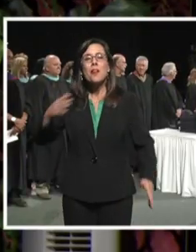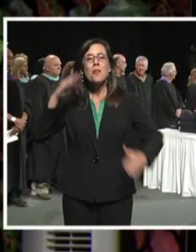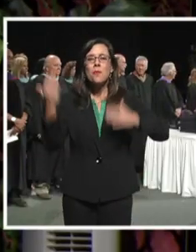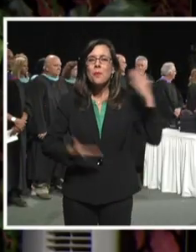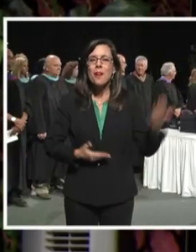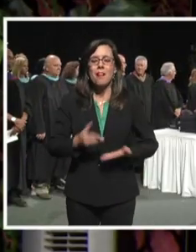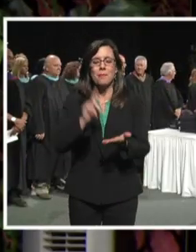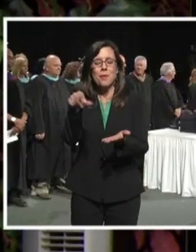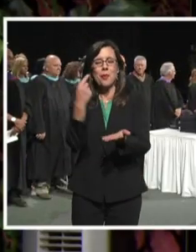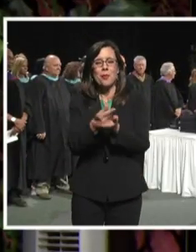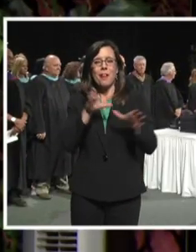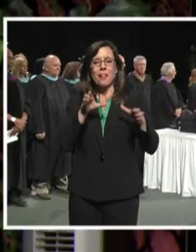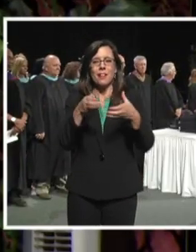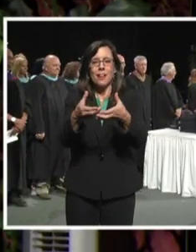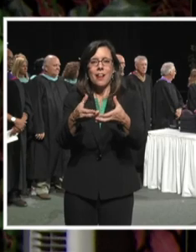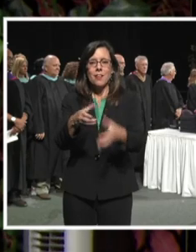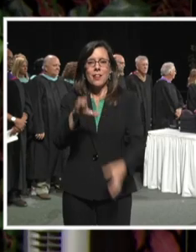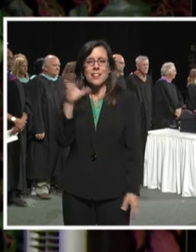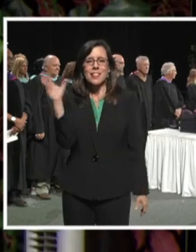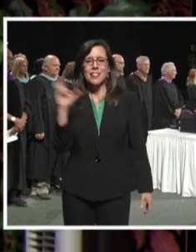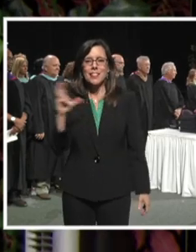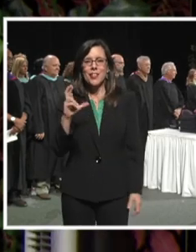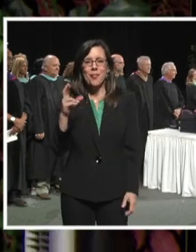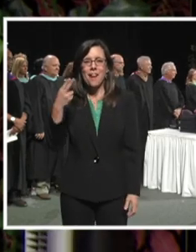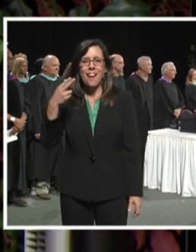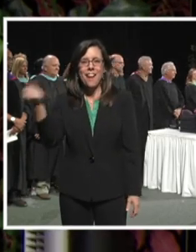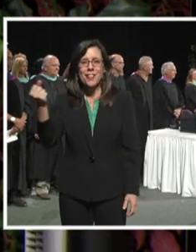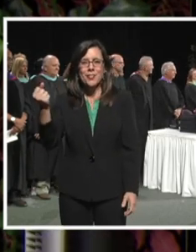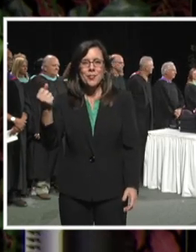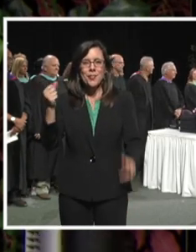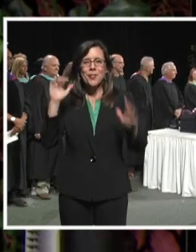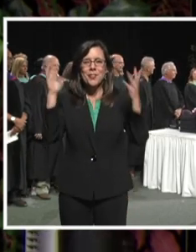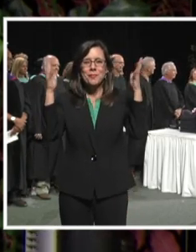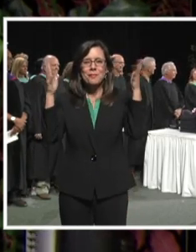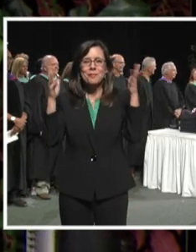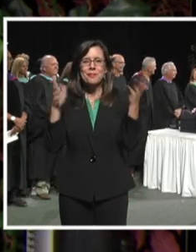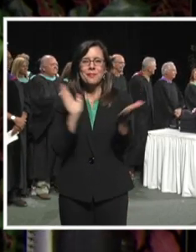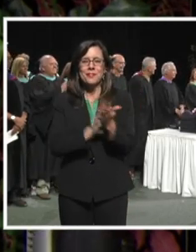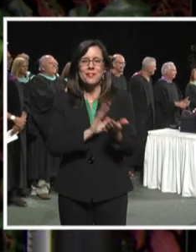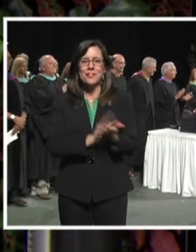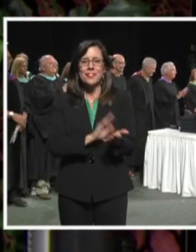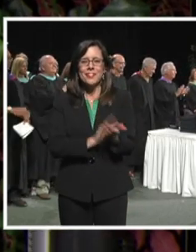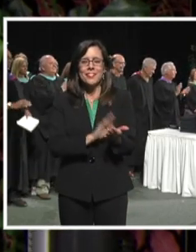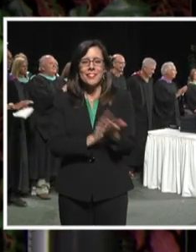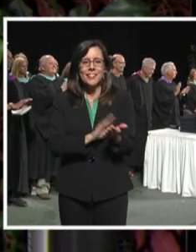Welcome to the graduating class of Cypress Ridge High School.